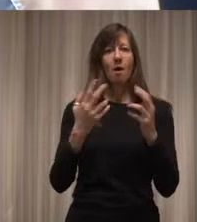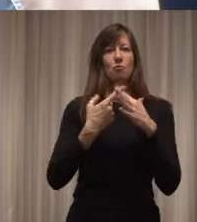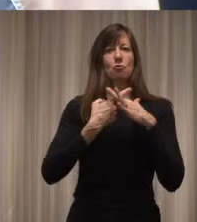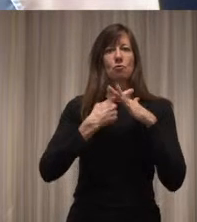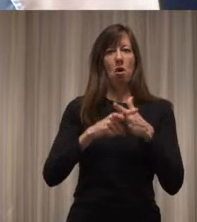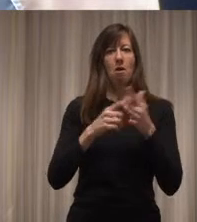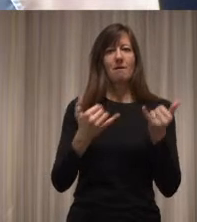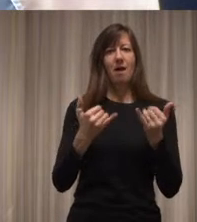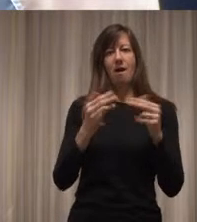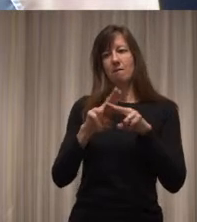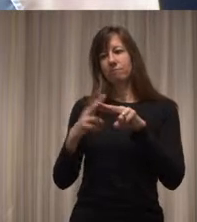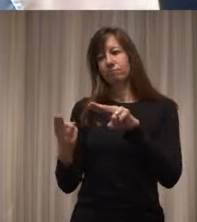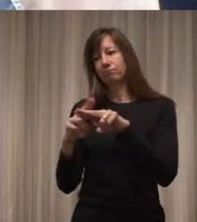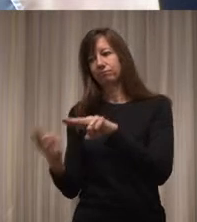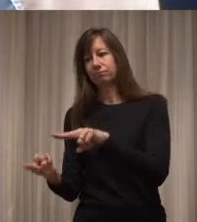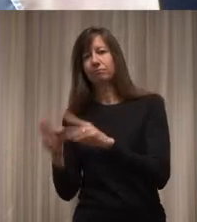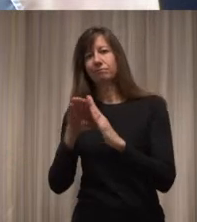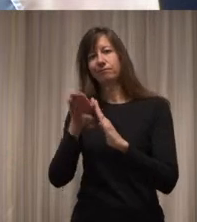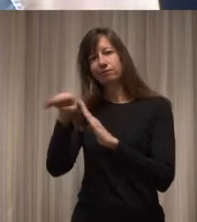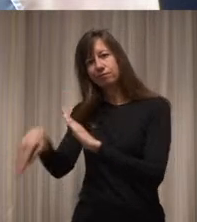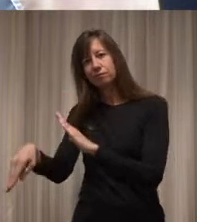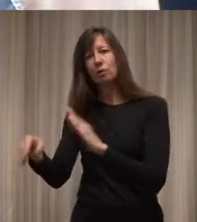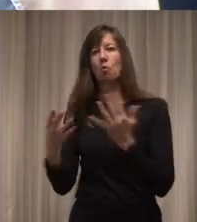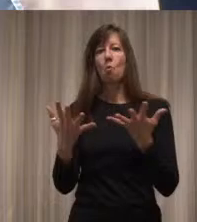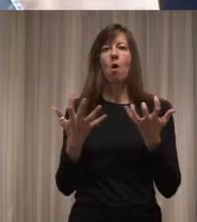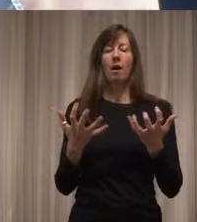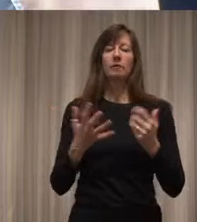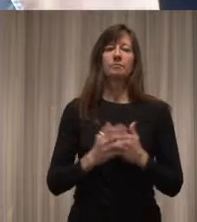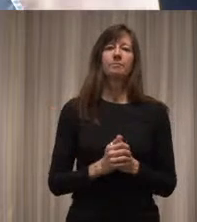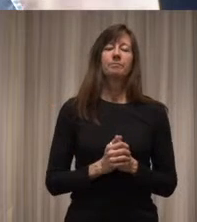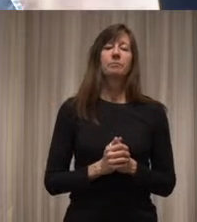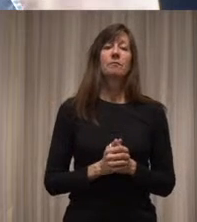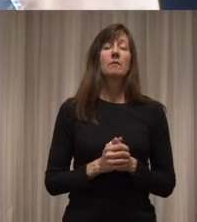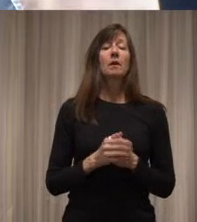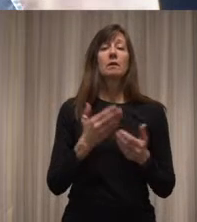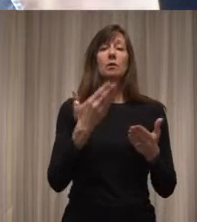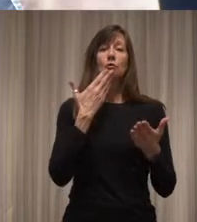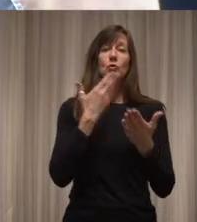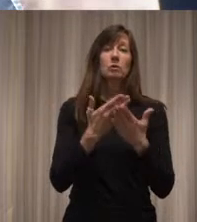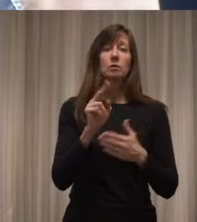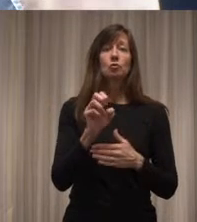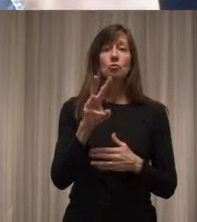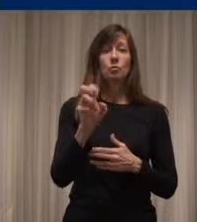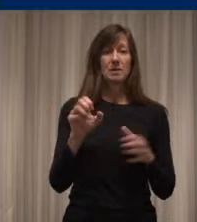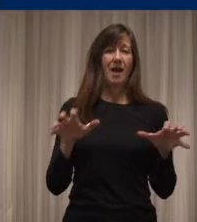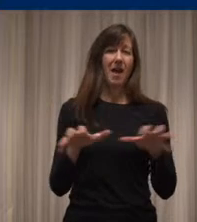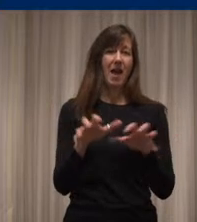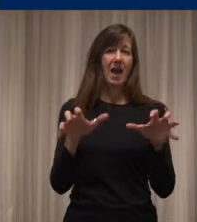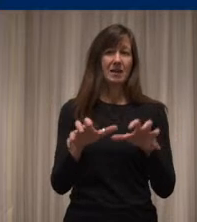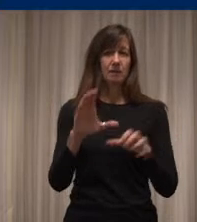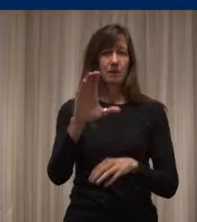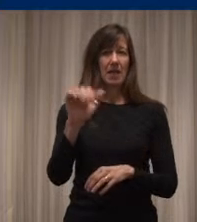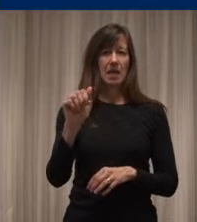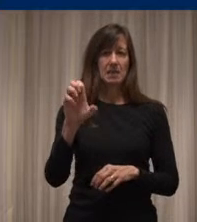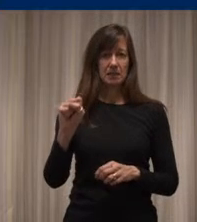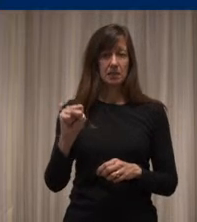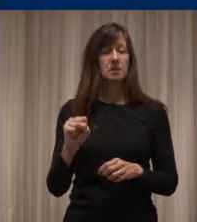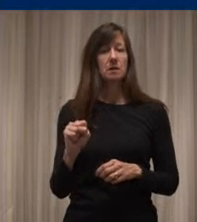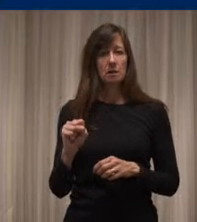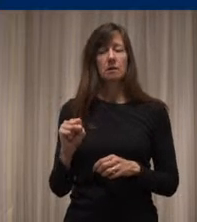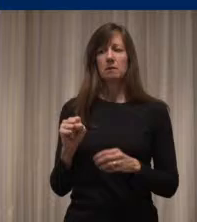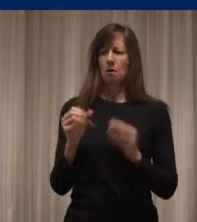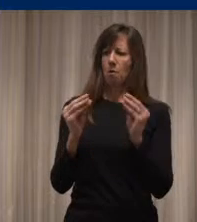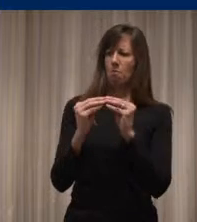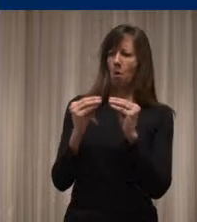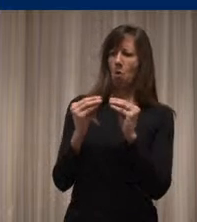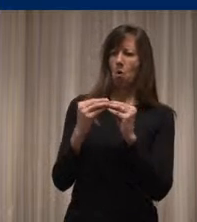Probably the most encouraging news to share today is our active case count has dropped significantly as we've now seen more recoveries from